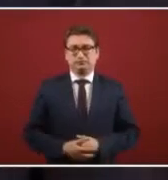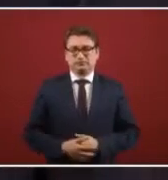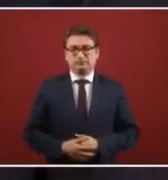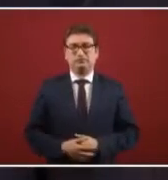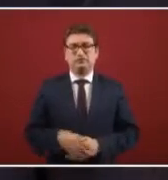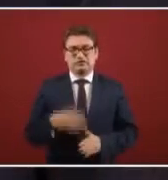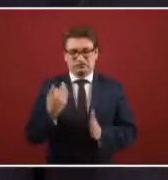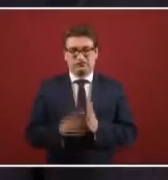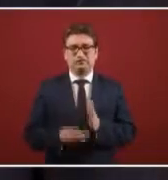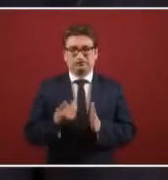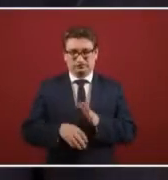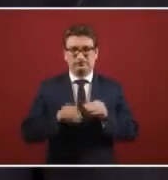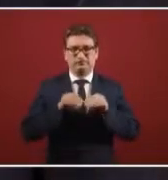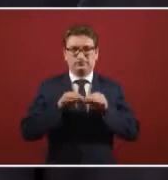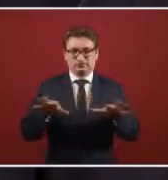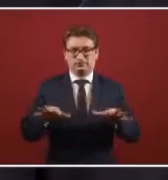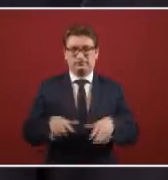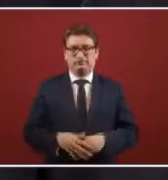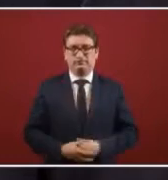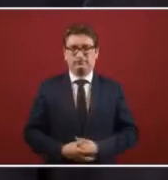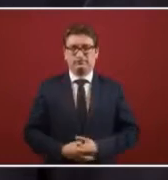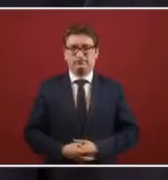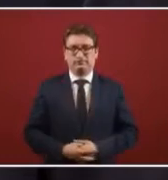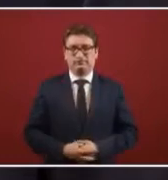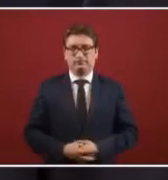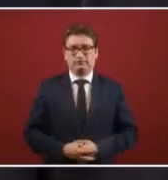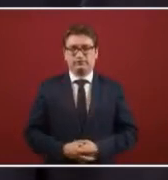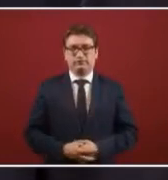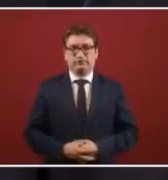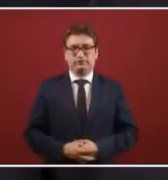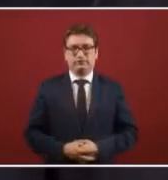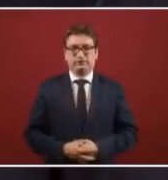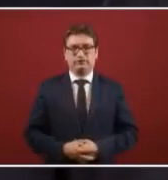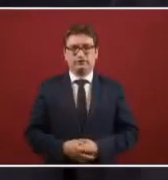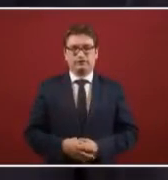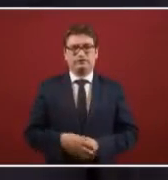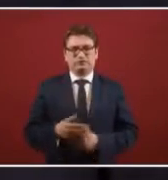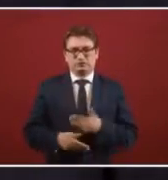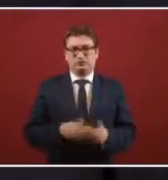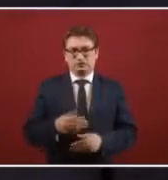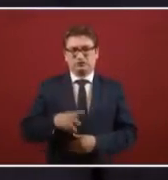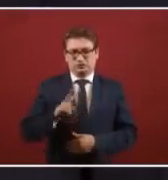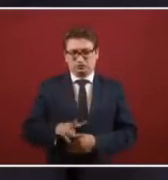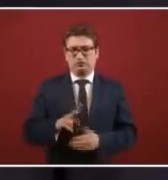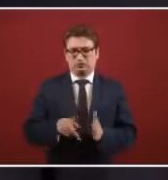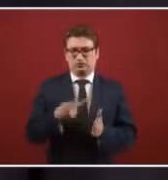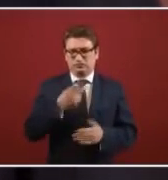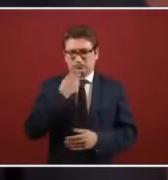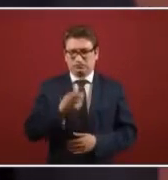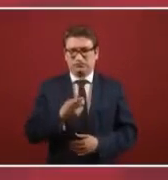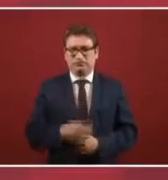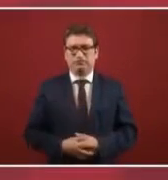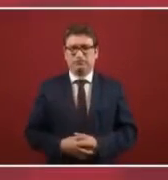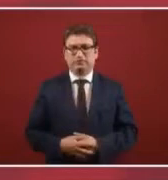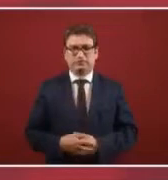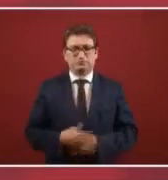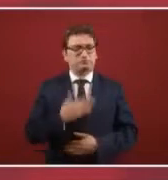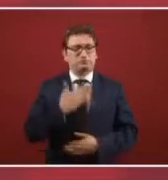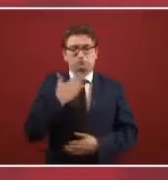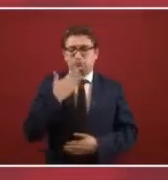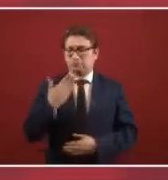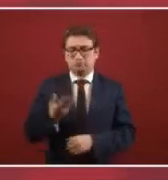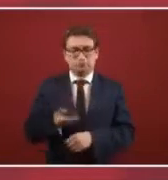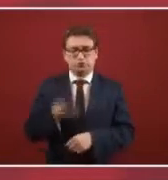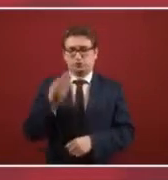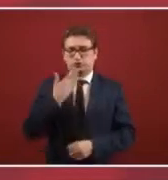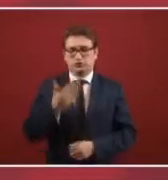hace now falta la campaña we need that para campaign ir viendo esto. so Pero that we en can do this. efecto, repito, But in effect, I muy repeat, bien it's